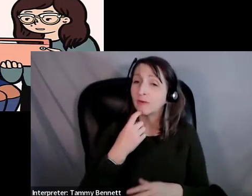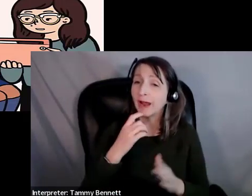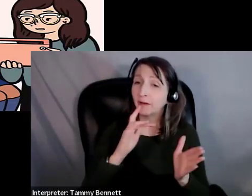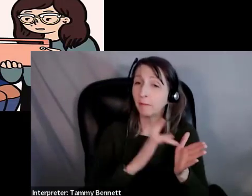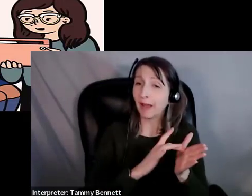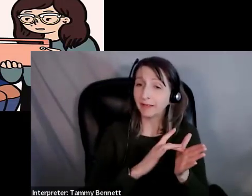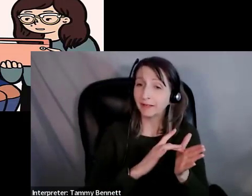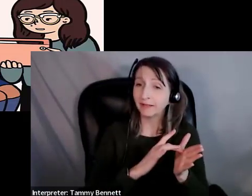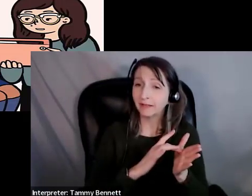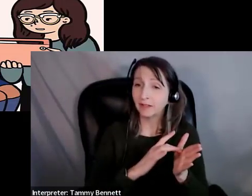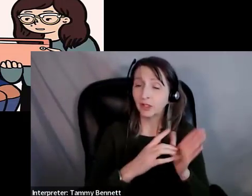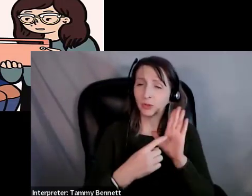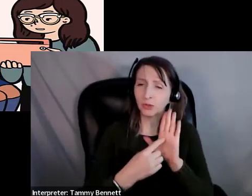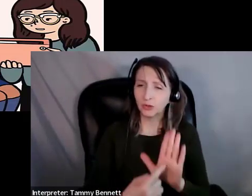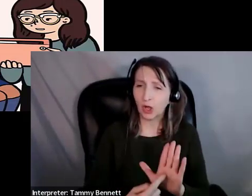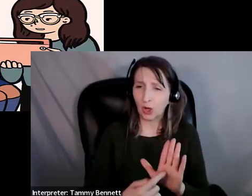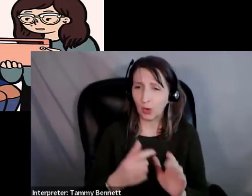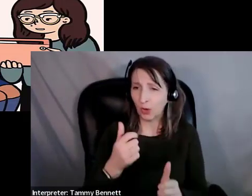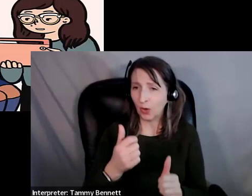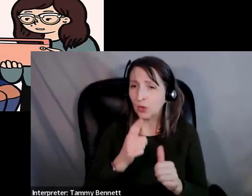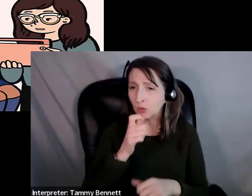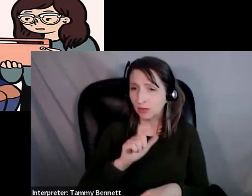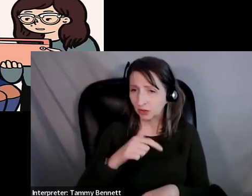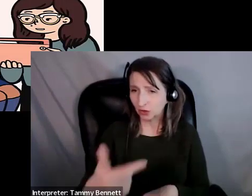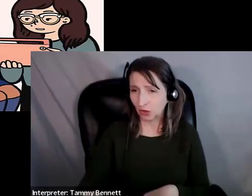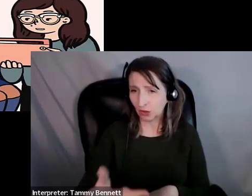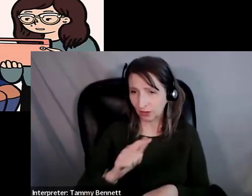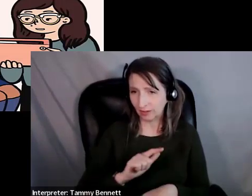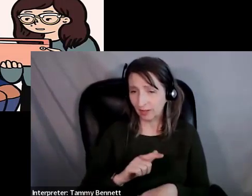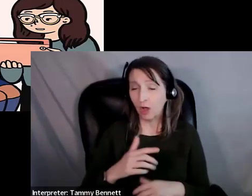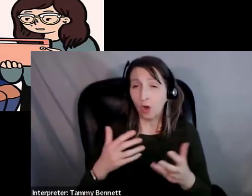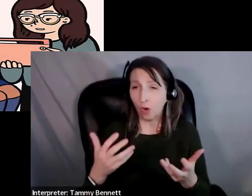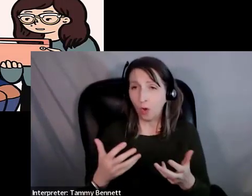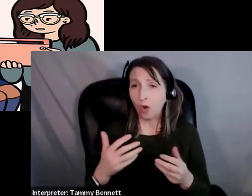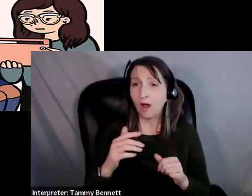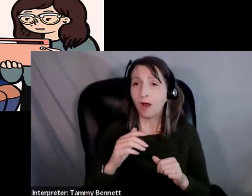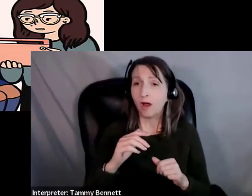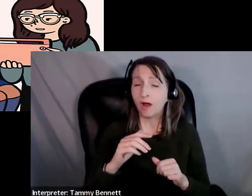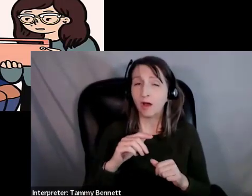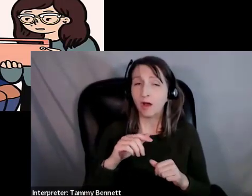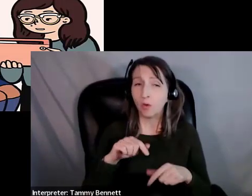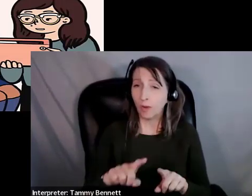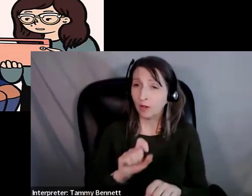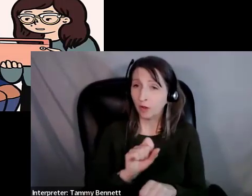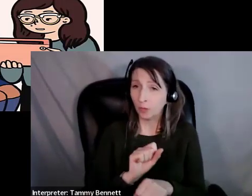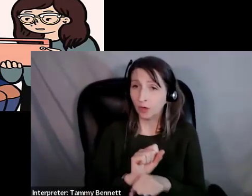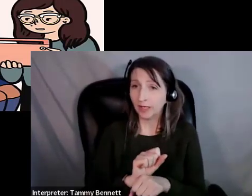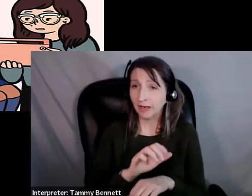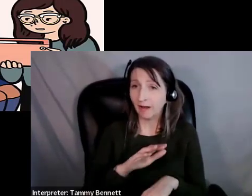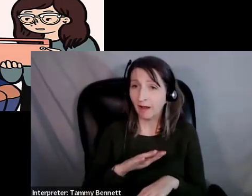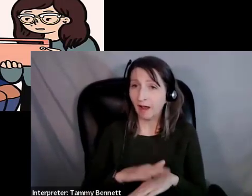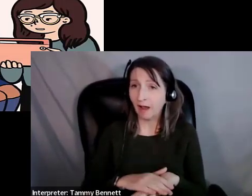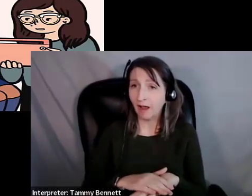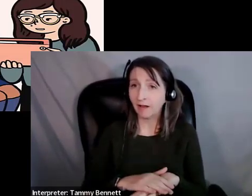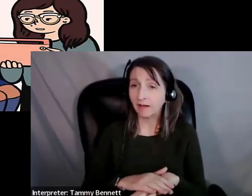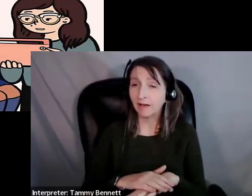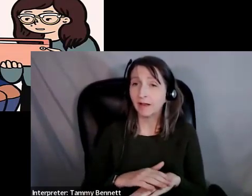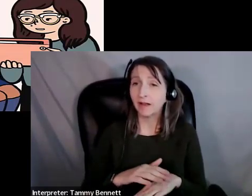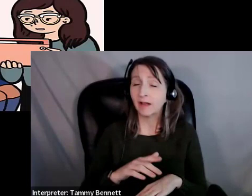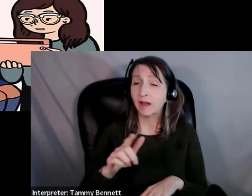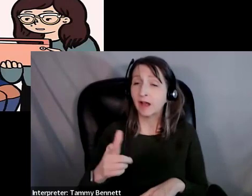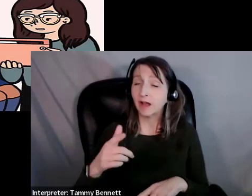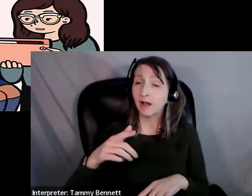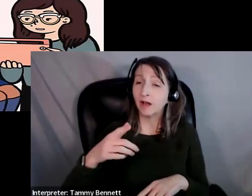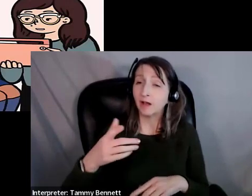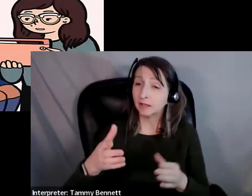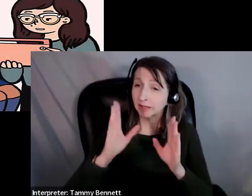so that we are turning and establishing, or, um, my favorite is that, you know, working on those cues to gain my attention. So whether it's stopping